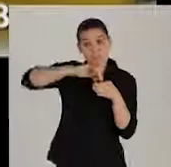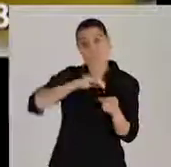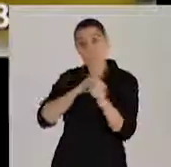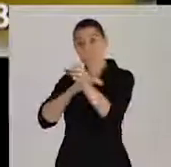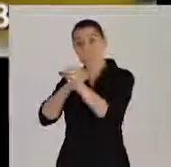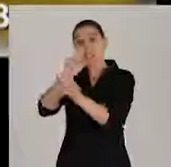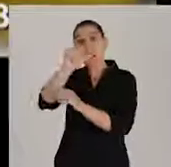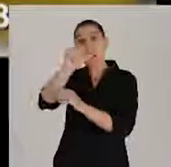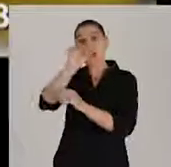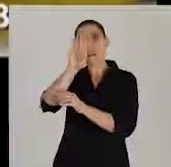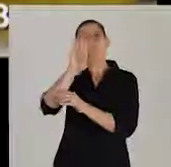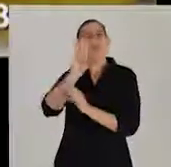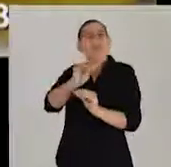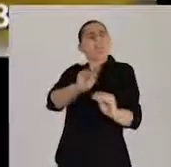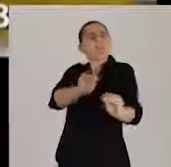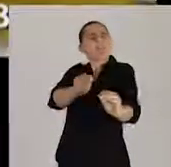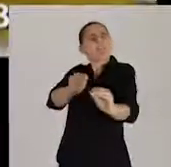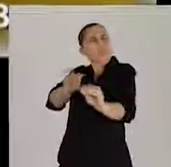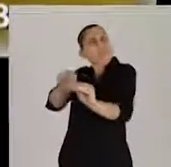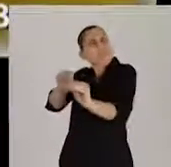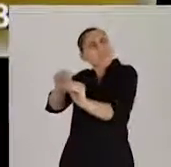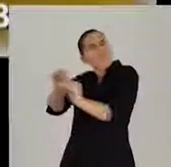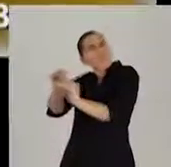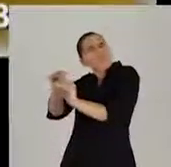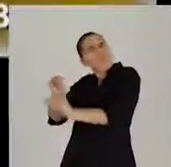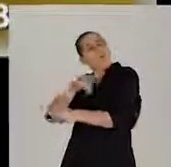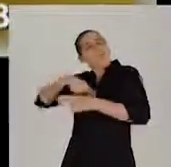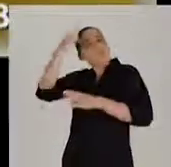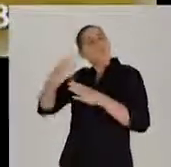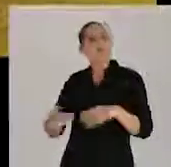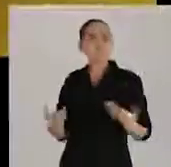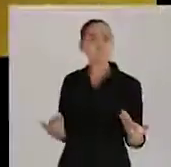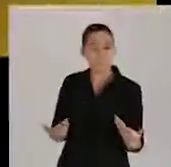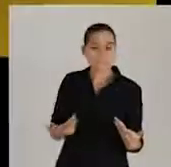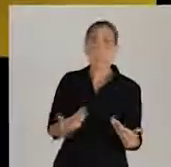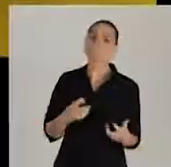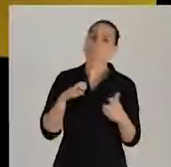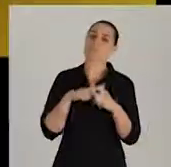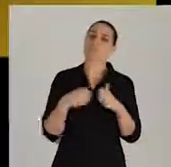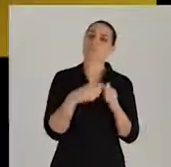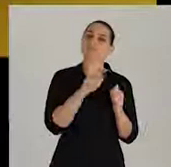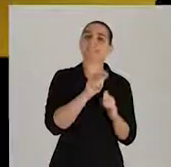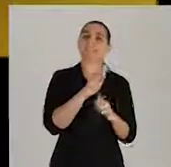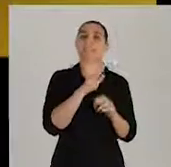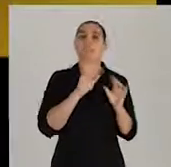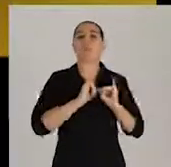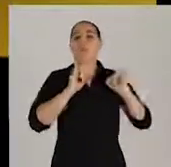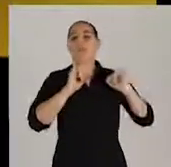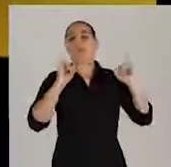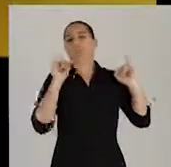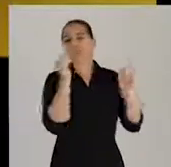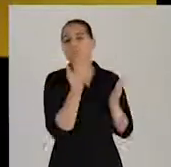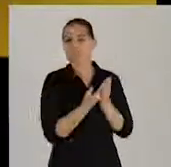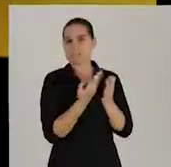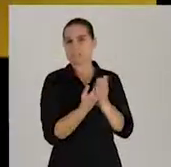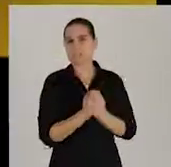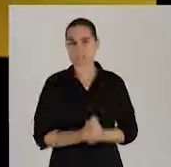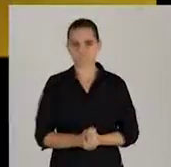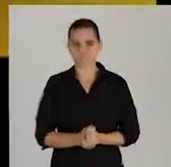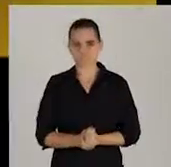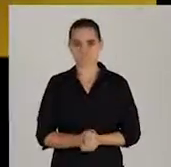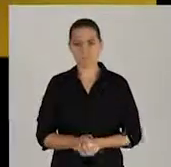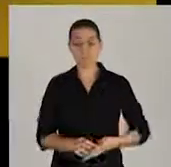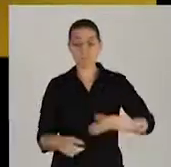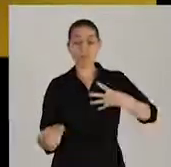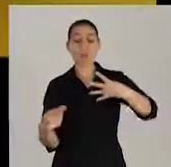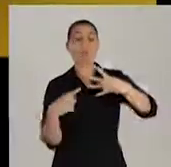routine evaluation of clinic personnel for TB. Environmental control measures are the third major type of